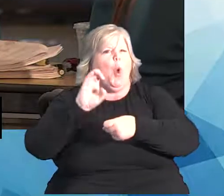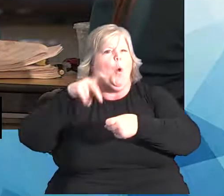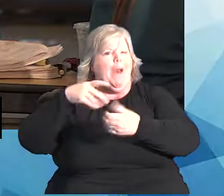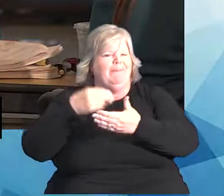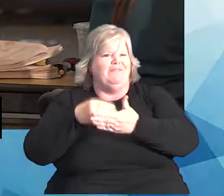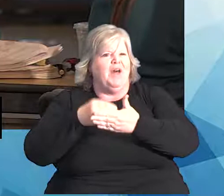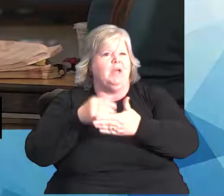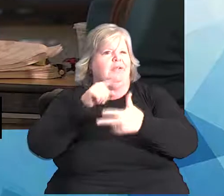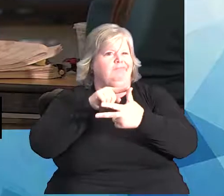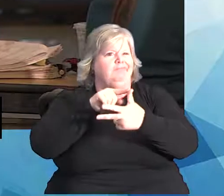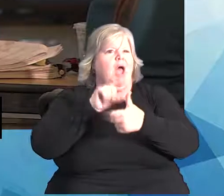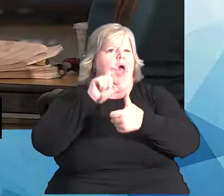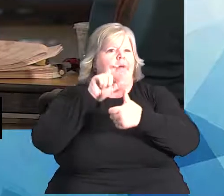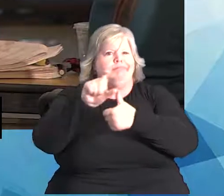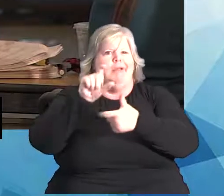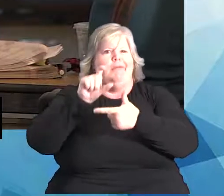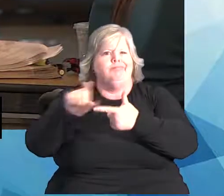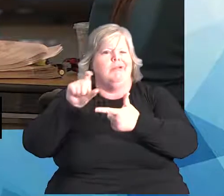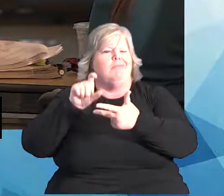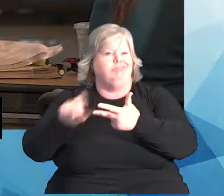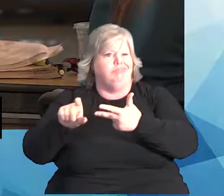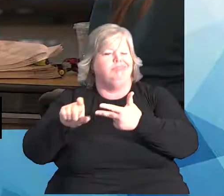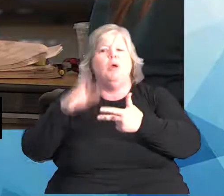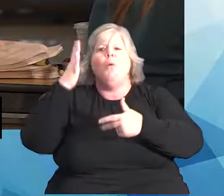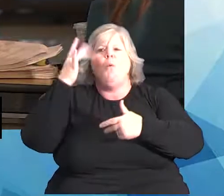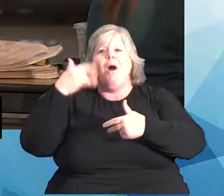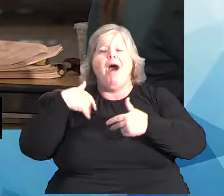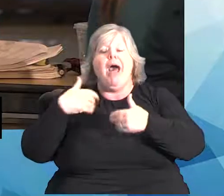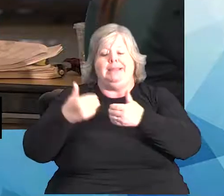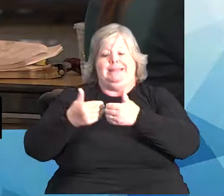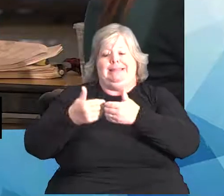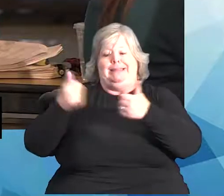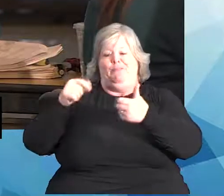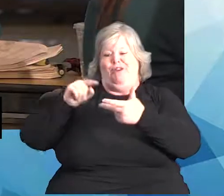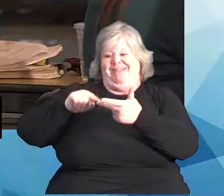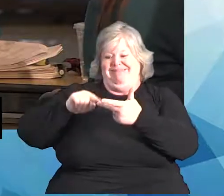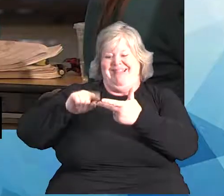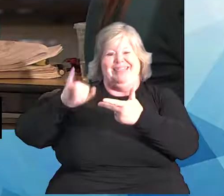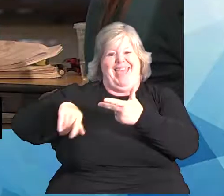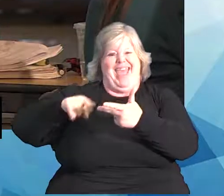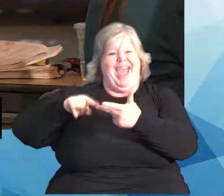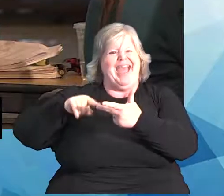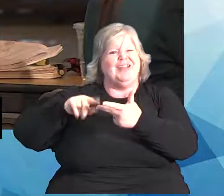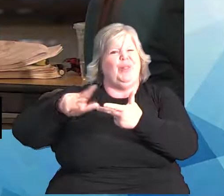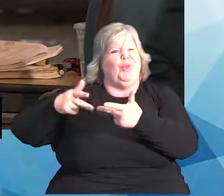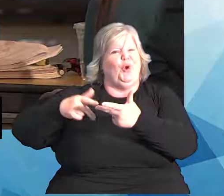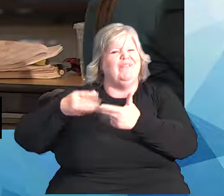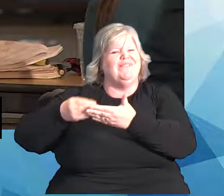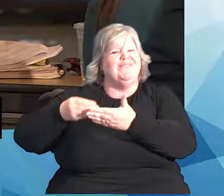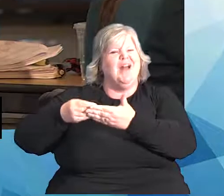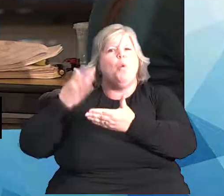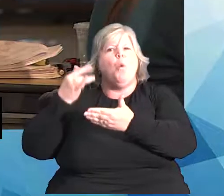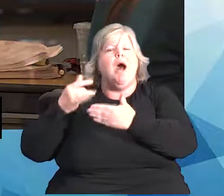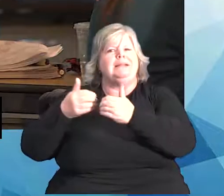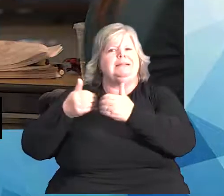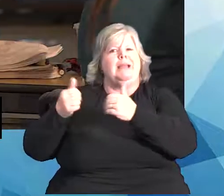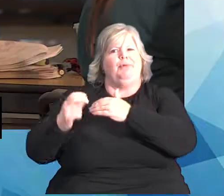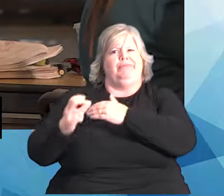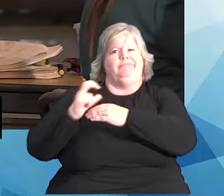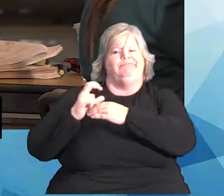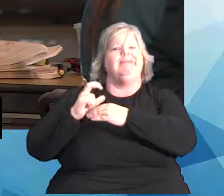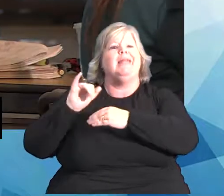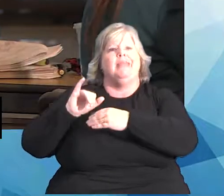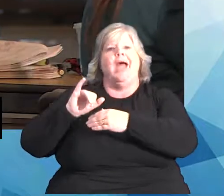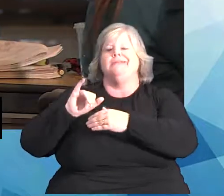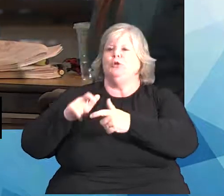reason for them separating out the Regional Cooperative Services Fund was because it made up a substantial